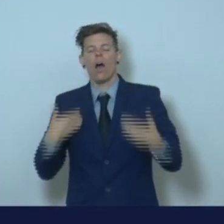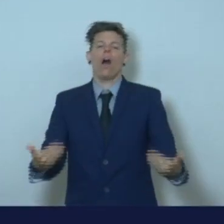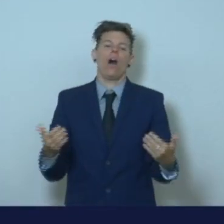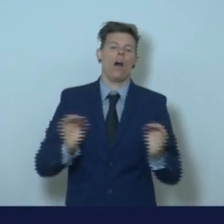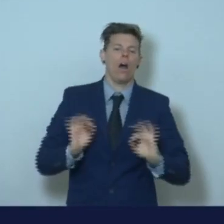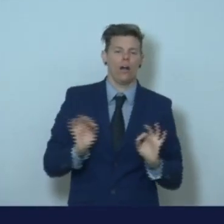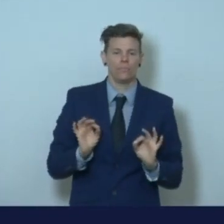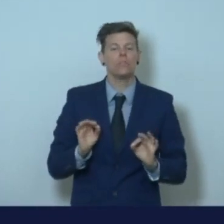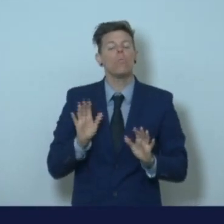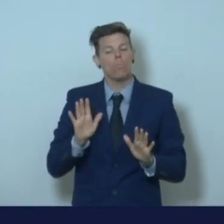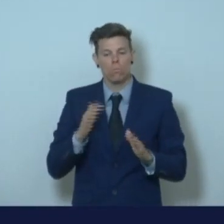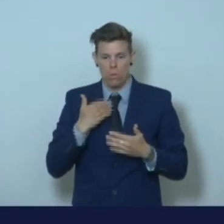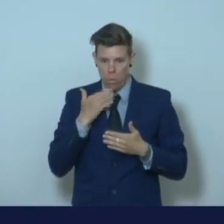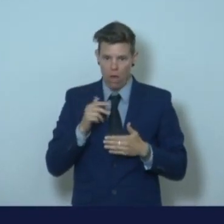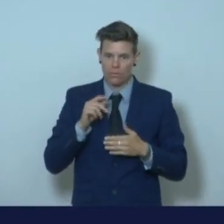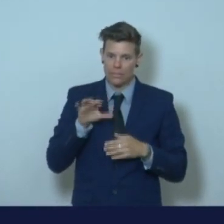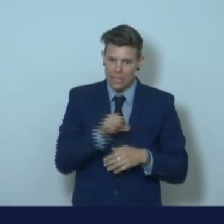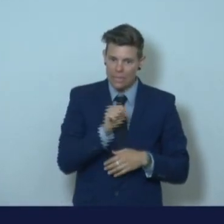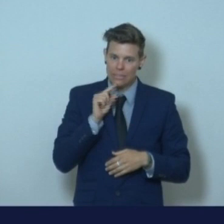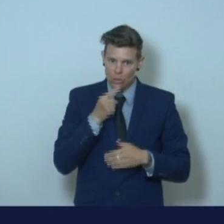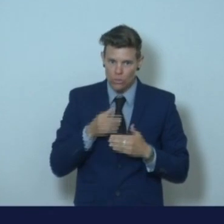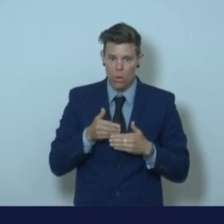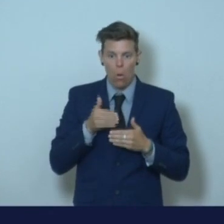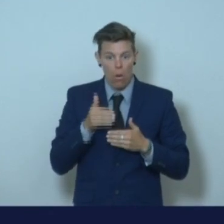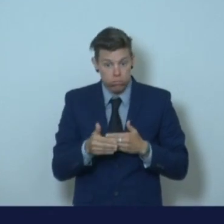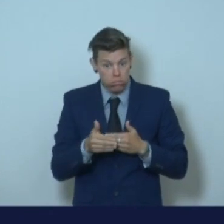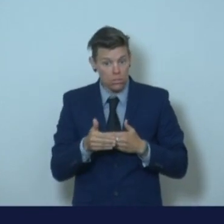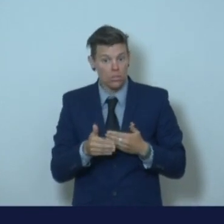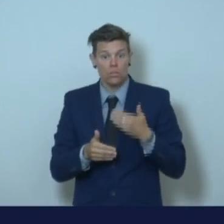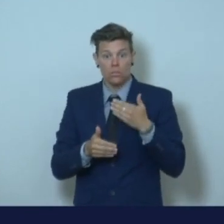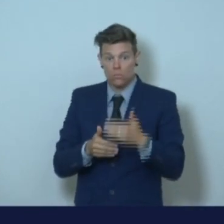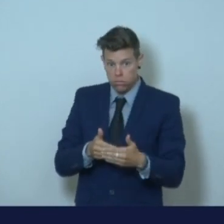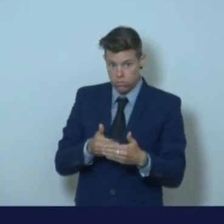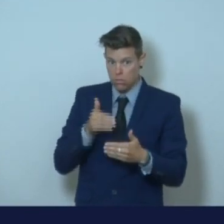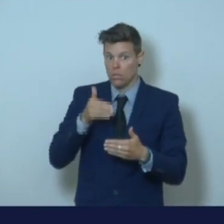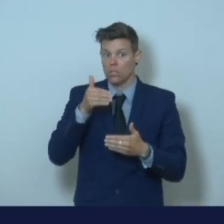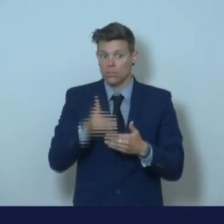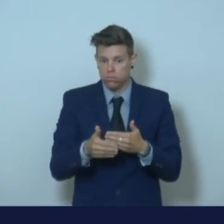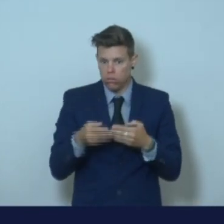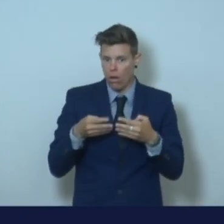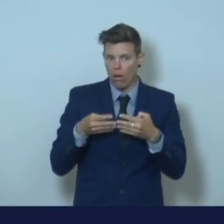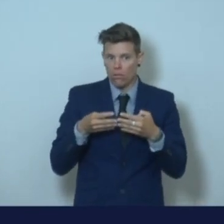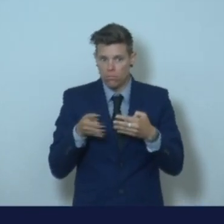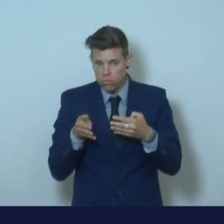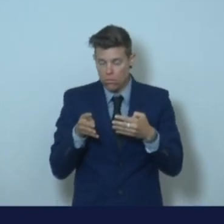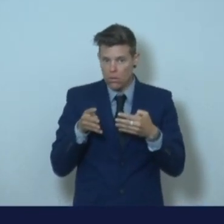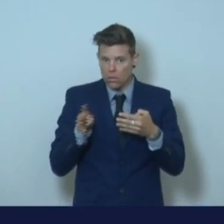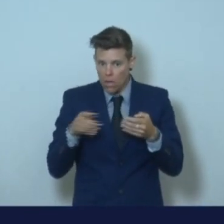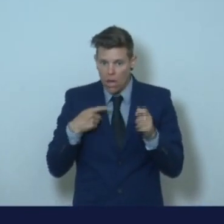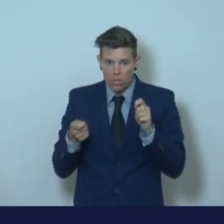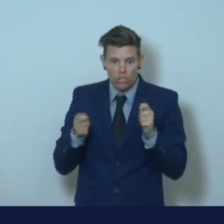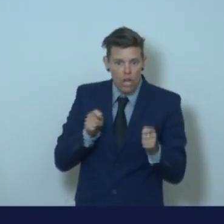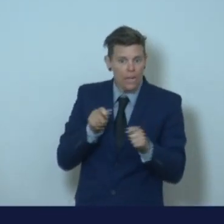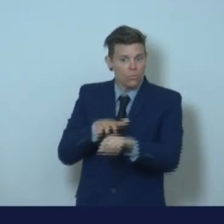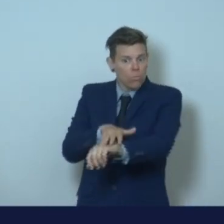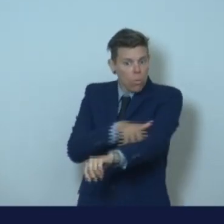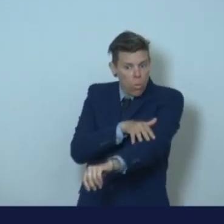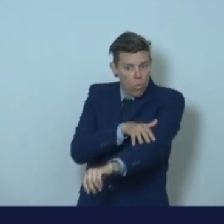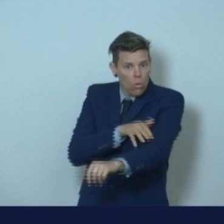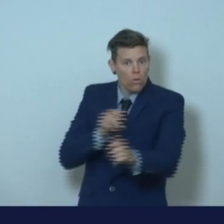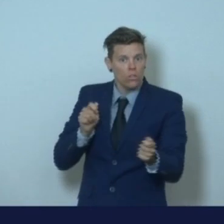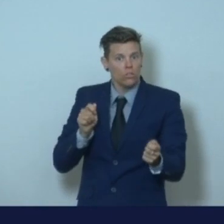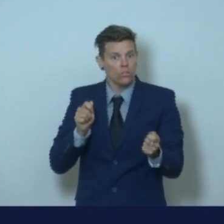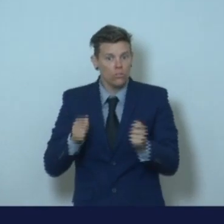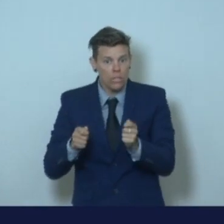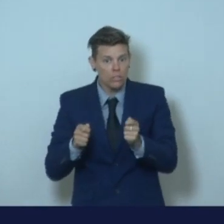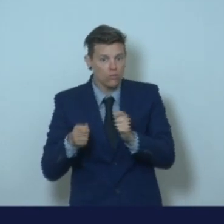in opening and adjusting how we live in a COVID world by looking at trends in the data so